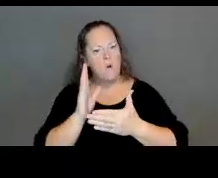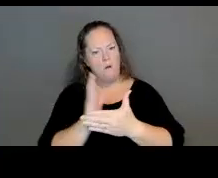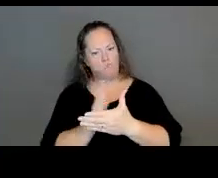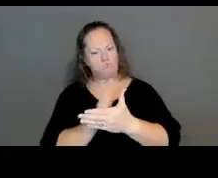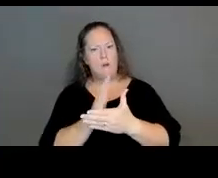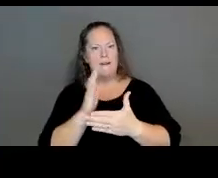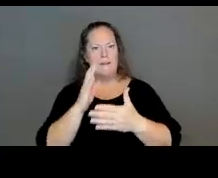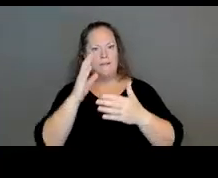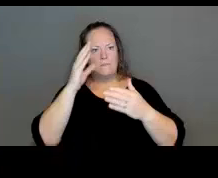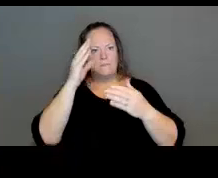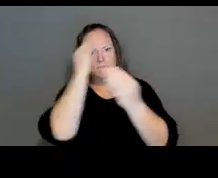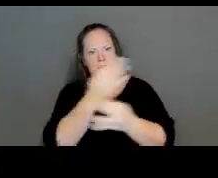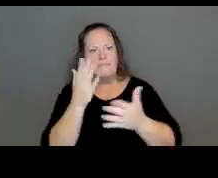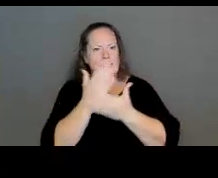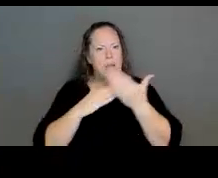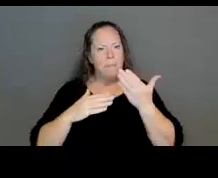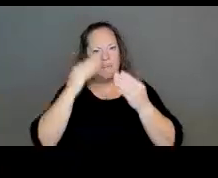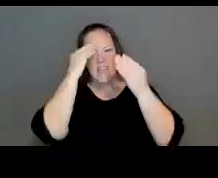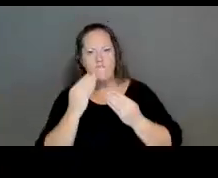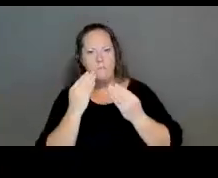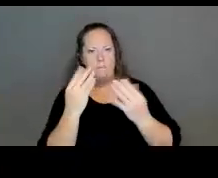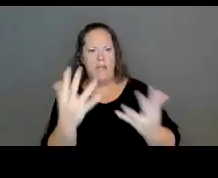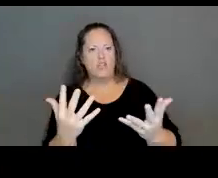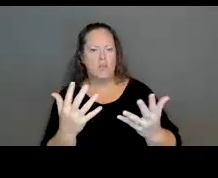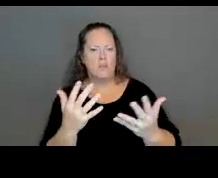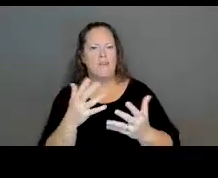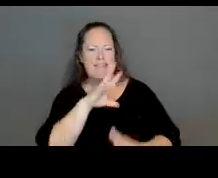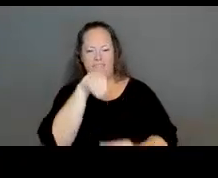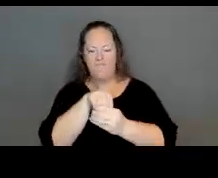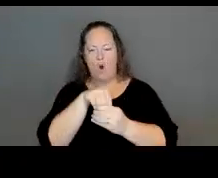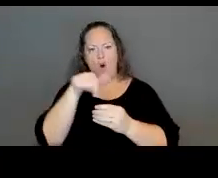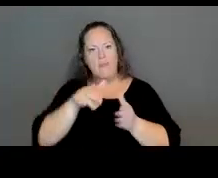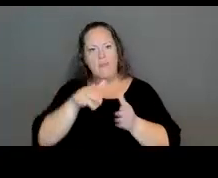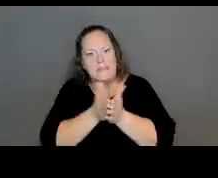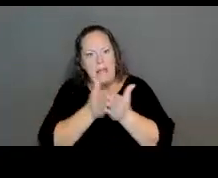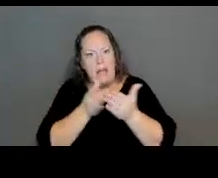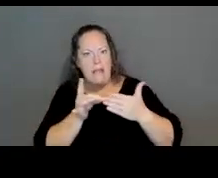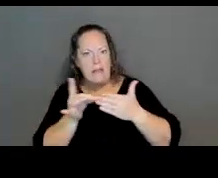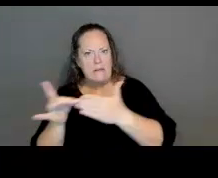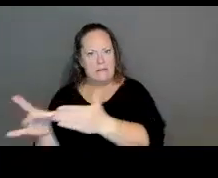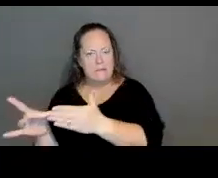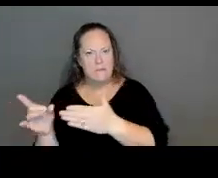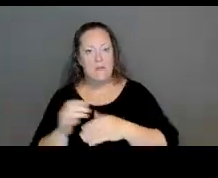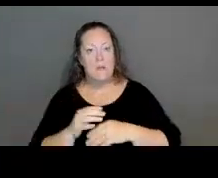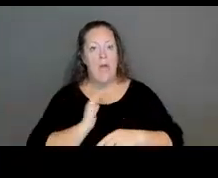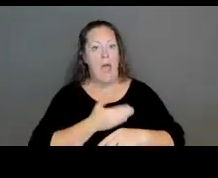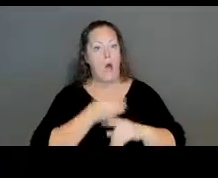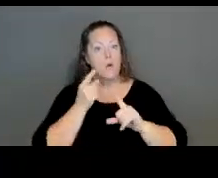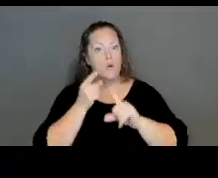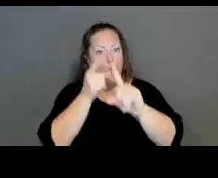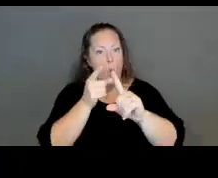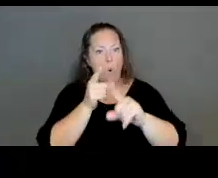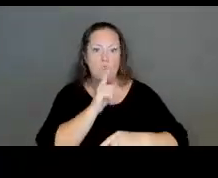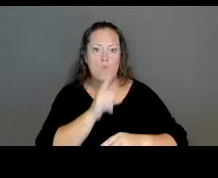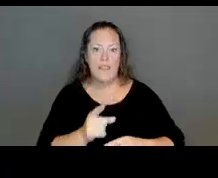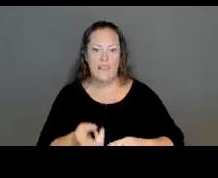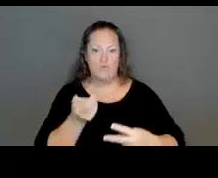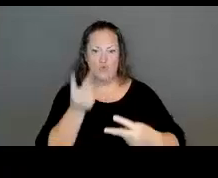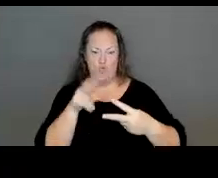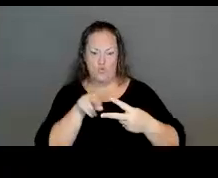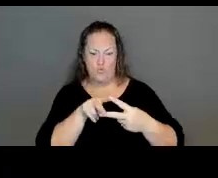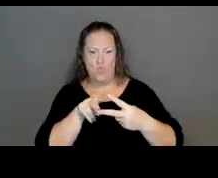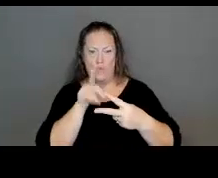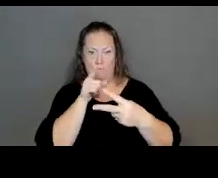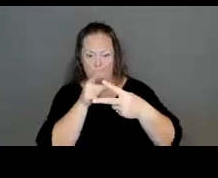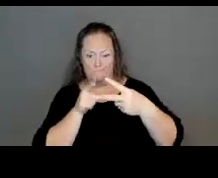informational material that is part of this guide. And I think our goal really is twofold: to give you a sense of how